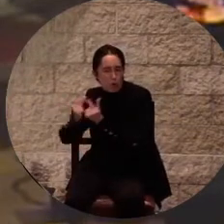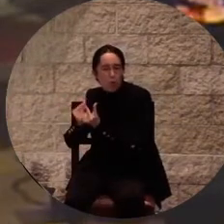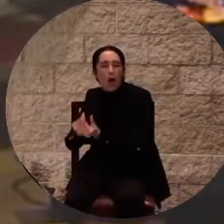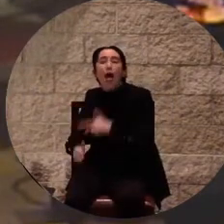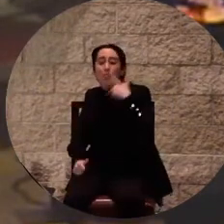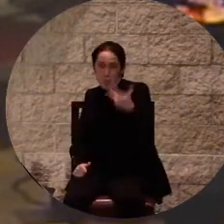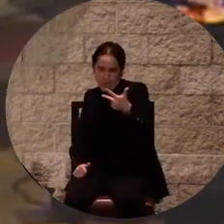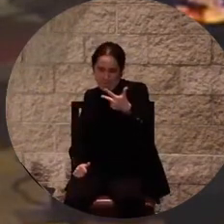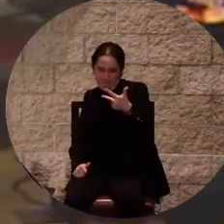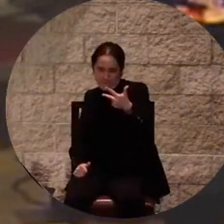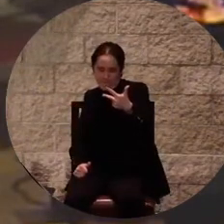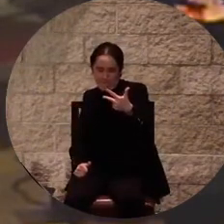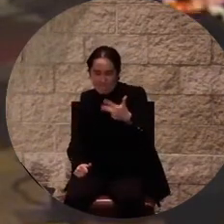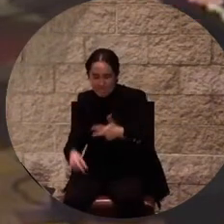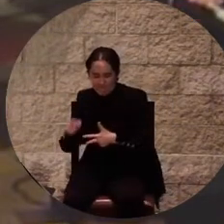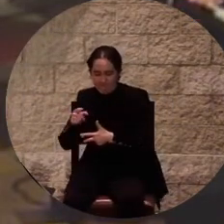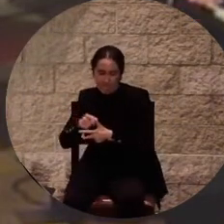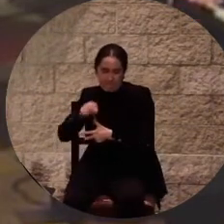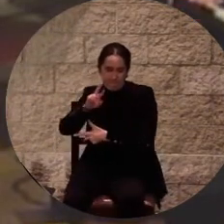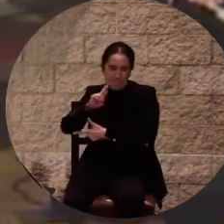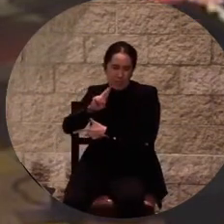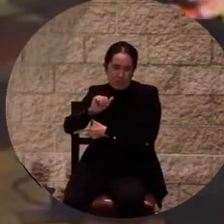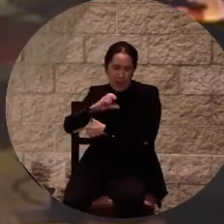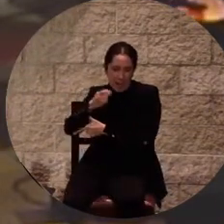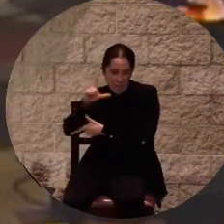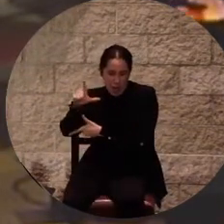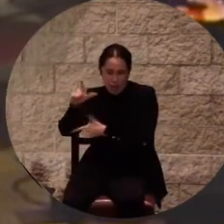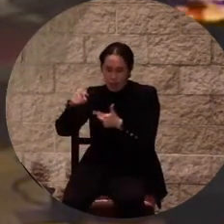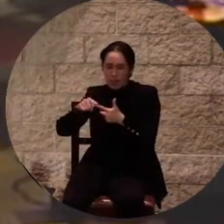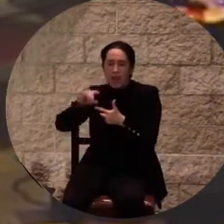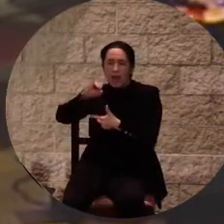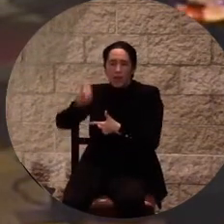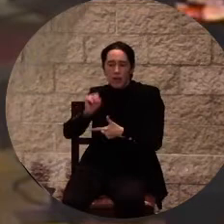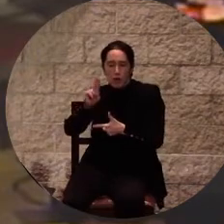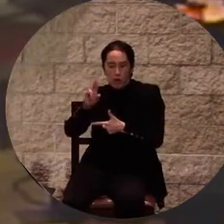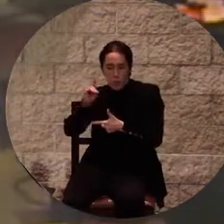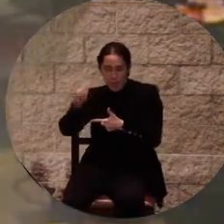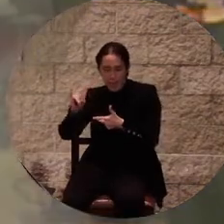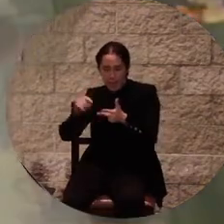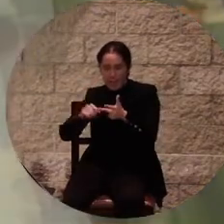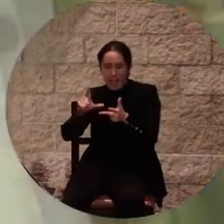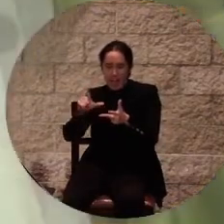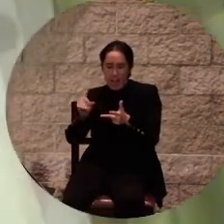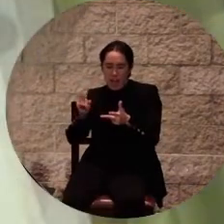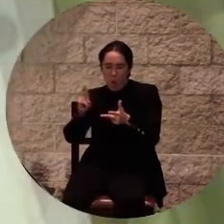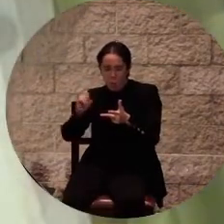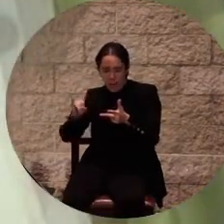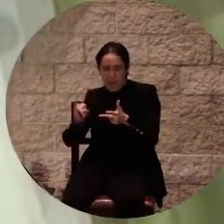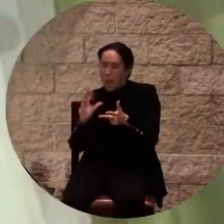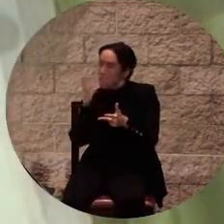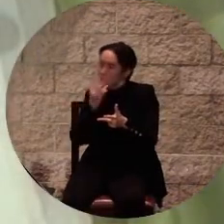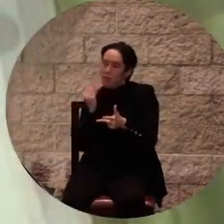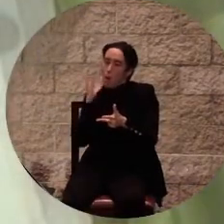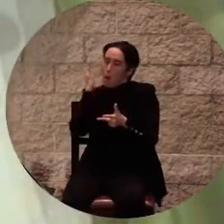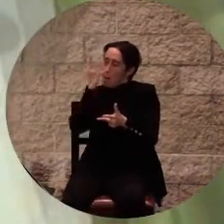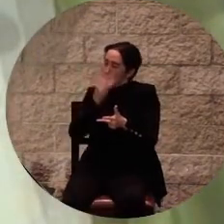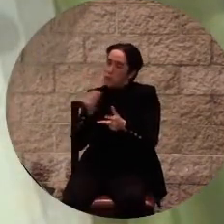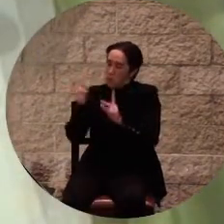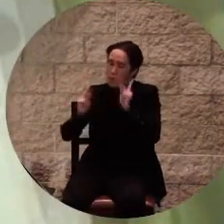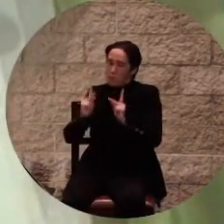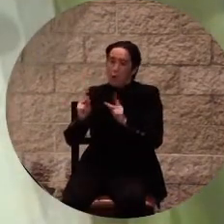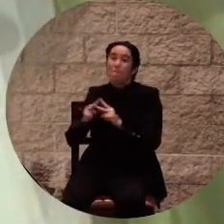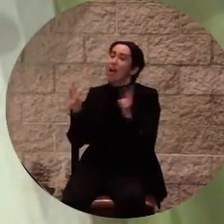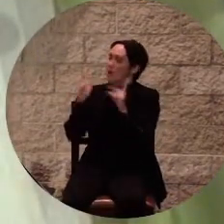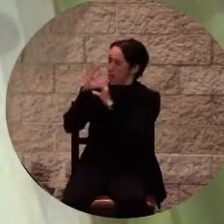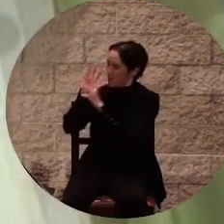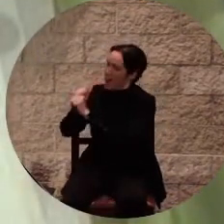Rachel, Judi, and Lori. Beautiful people, very attractive, but beautiful